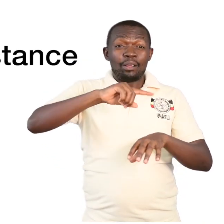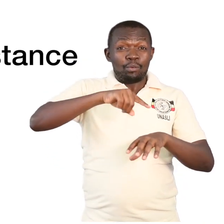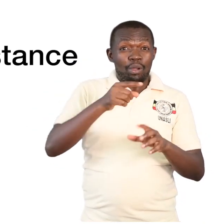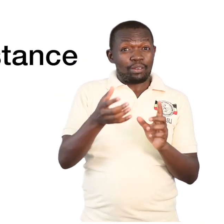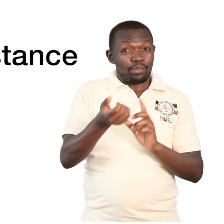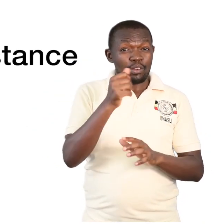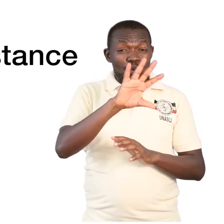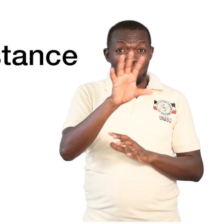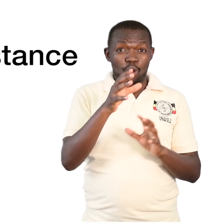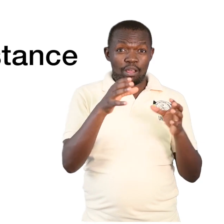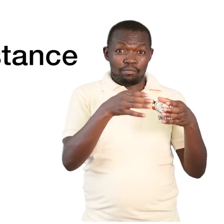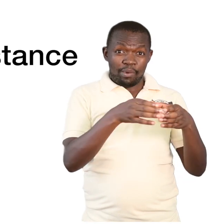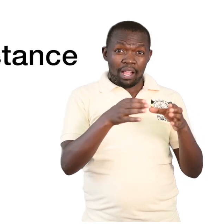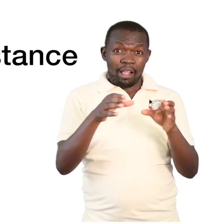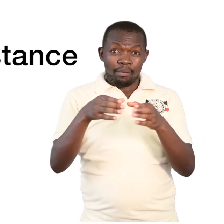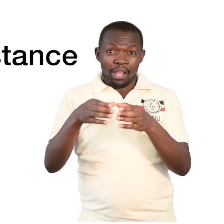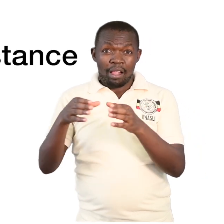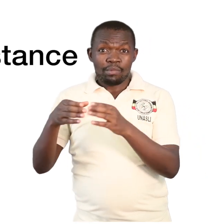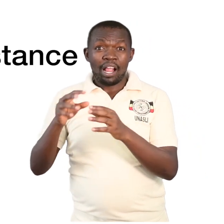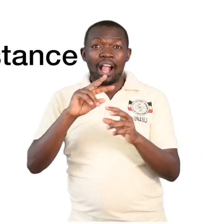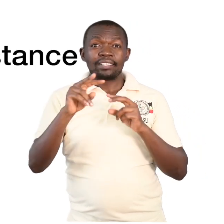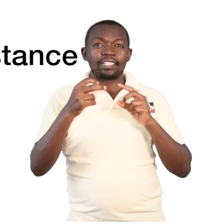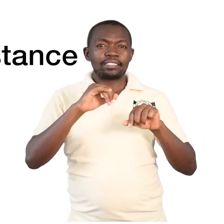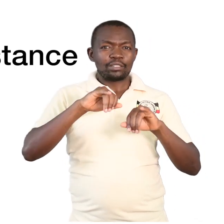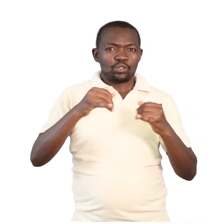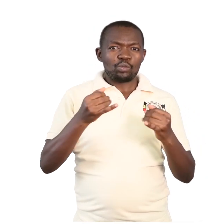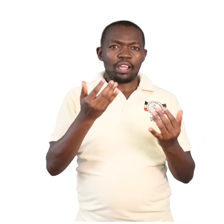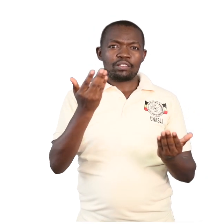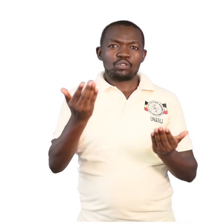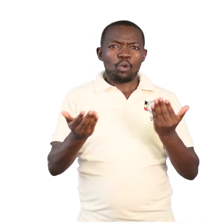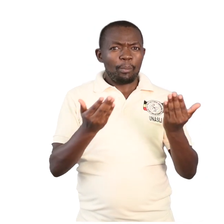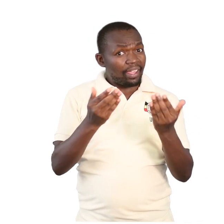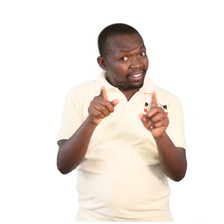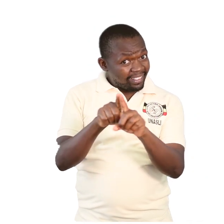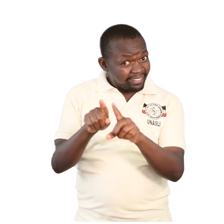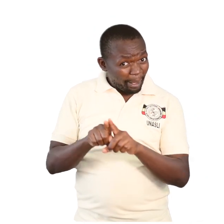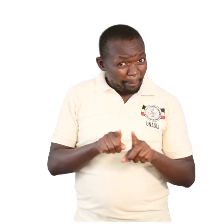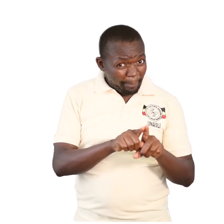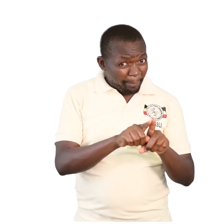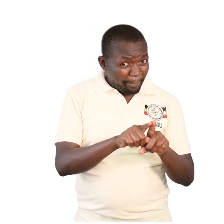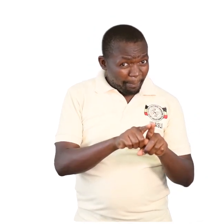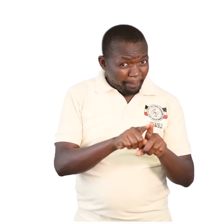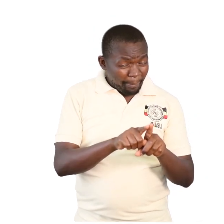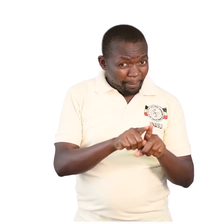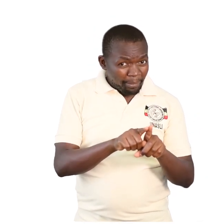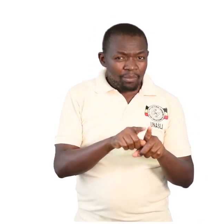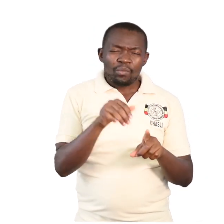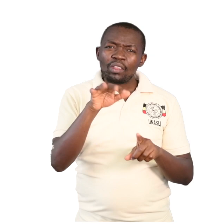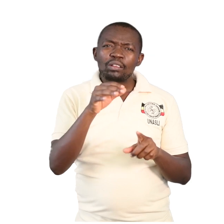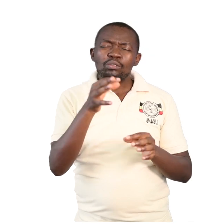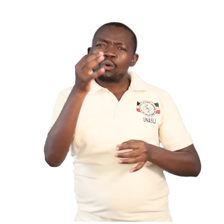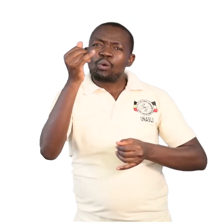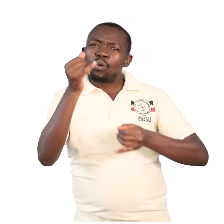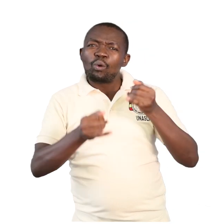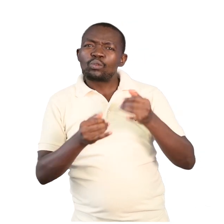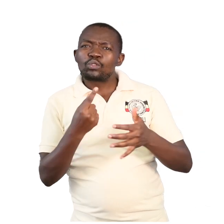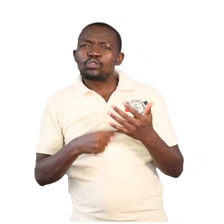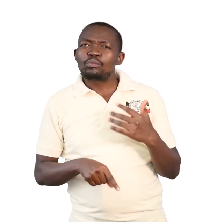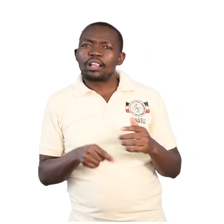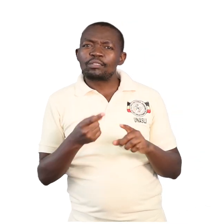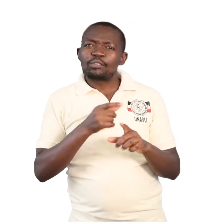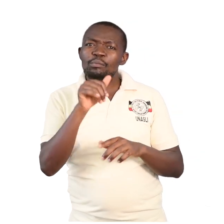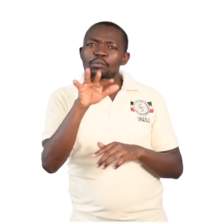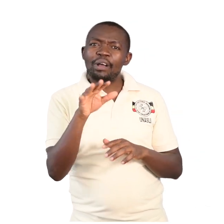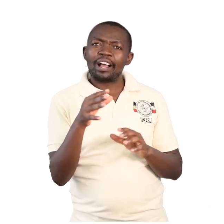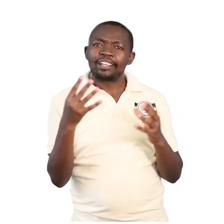of answers, try to compare them. Are they the same? What do you conclude from your